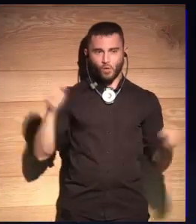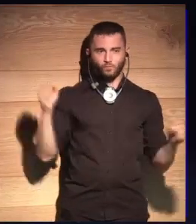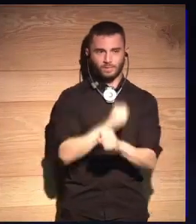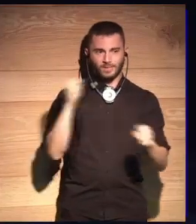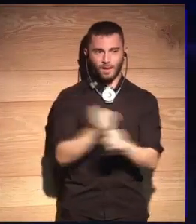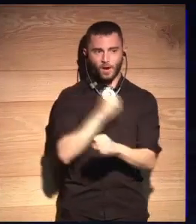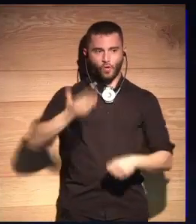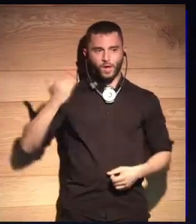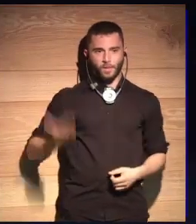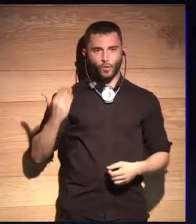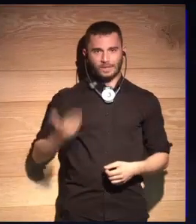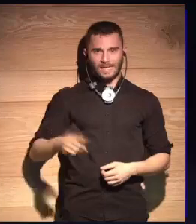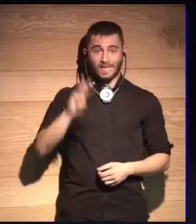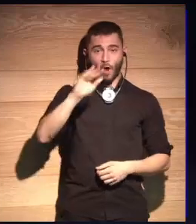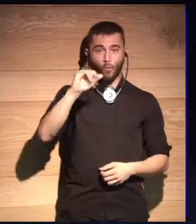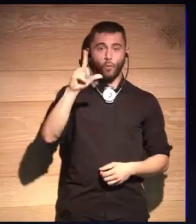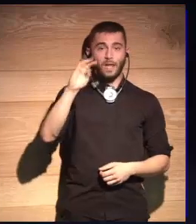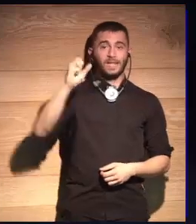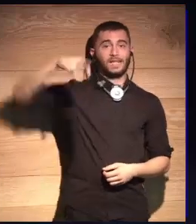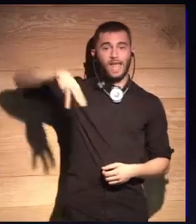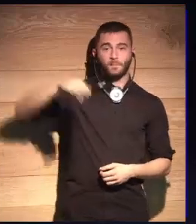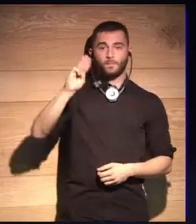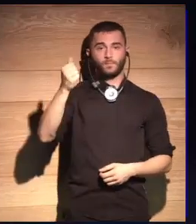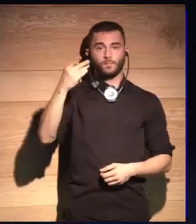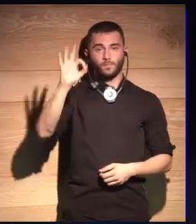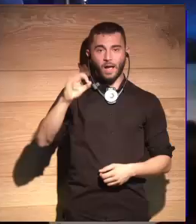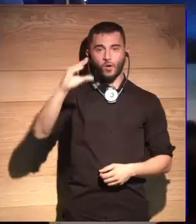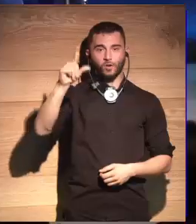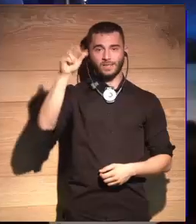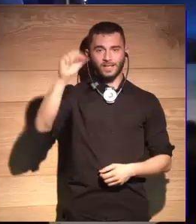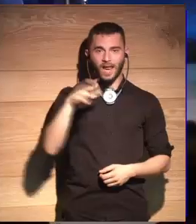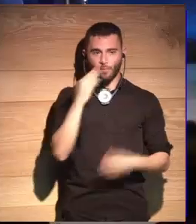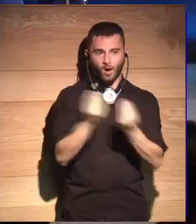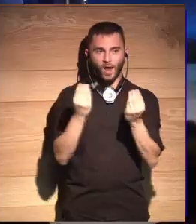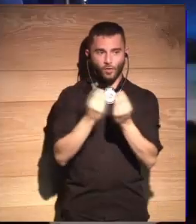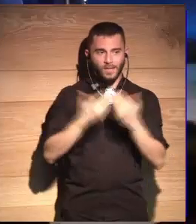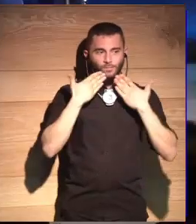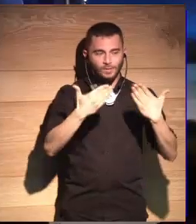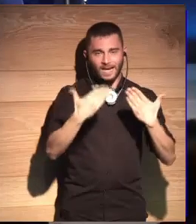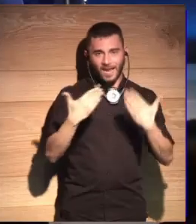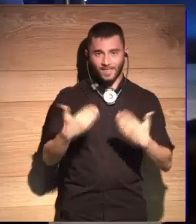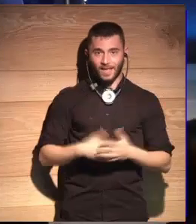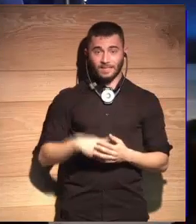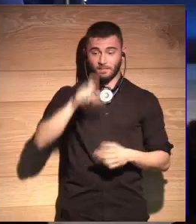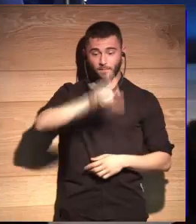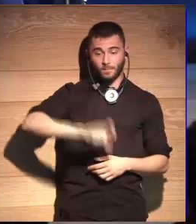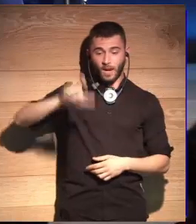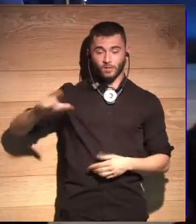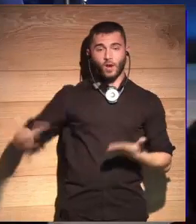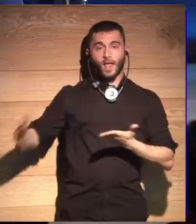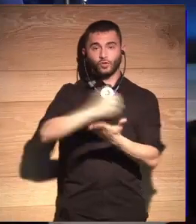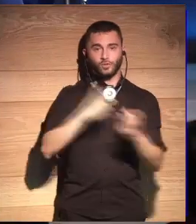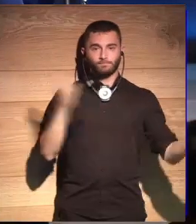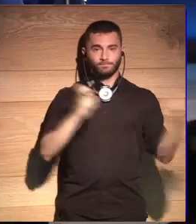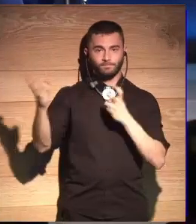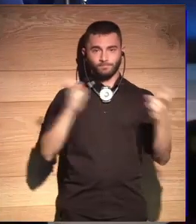that they do. It's quite an important one. And of course, William, Pablo, and Clara for being here with us. And all the audience,